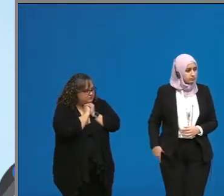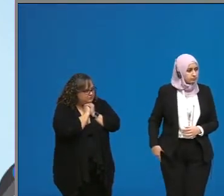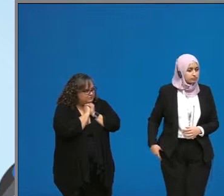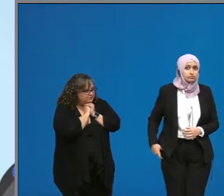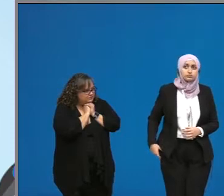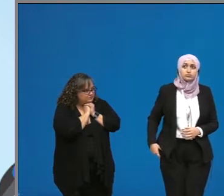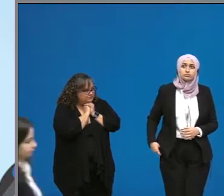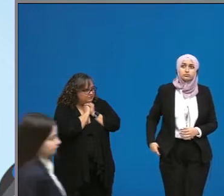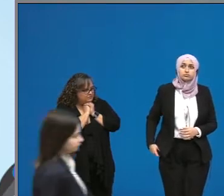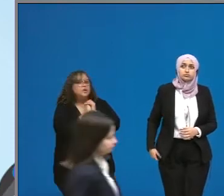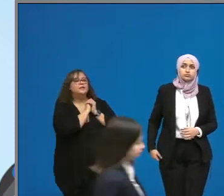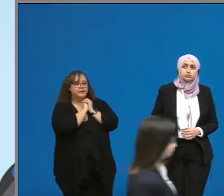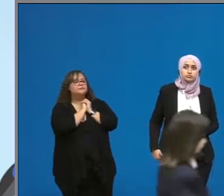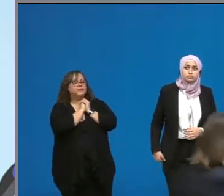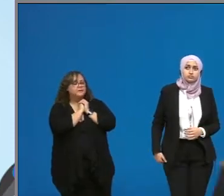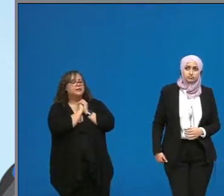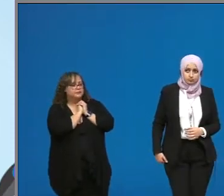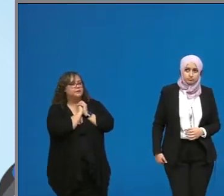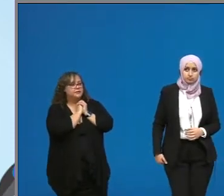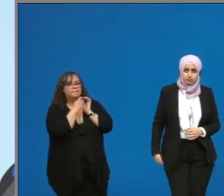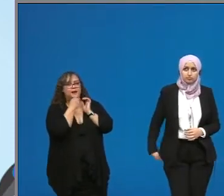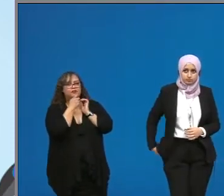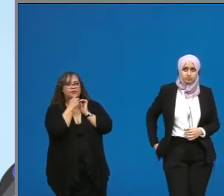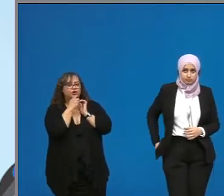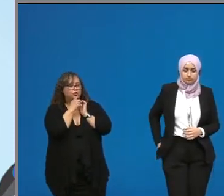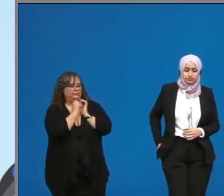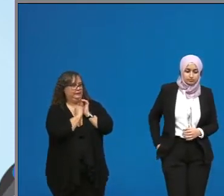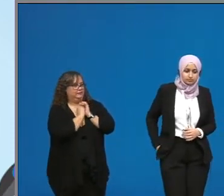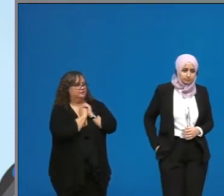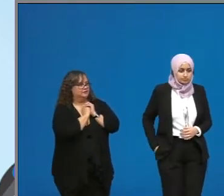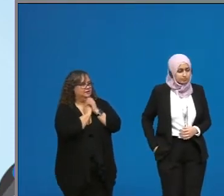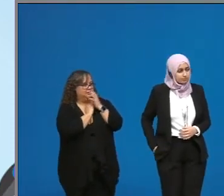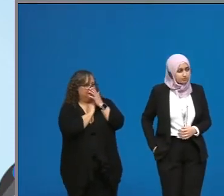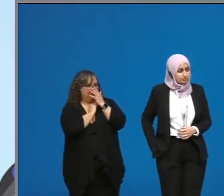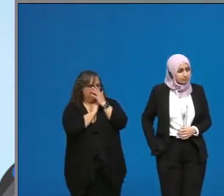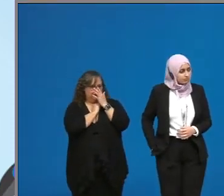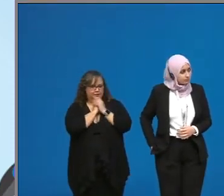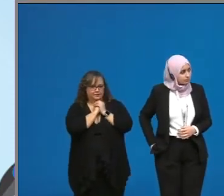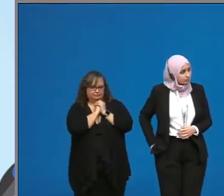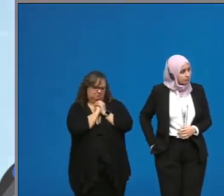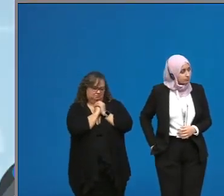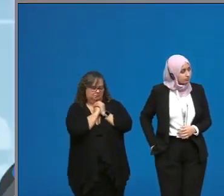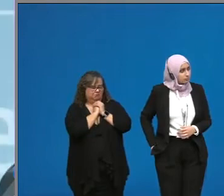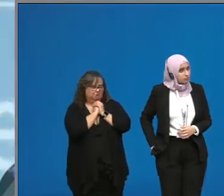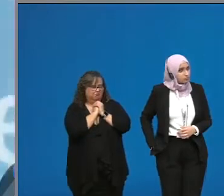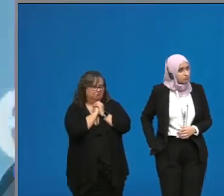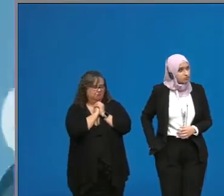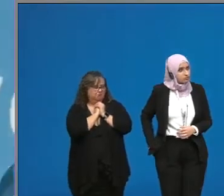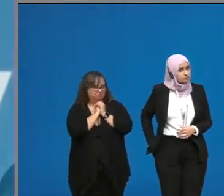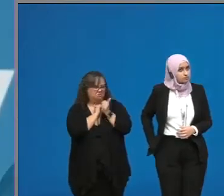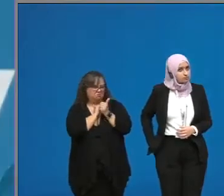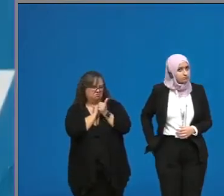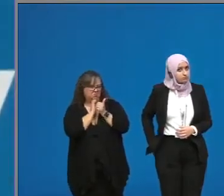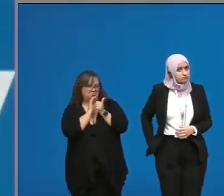Do you want a mic for the interpretation? Can we have a mic? I'm sorry.